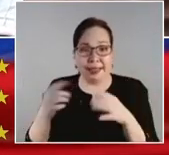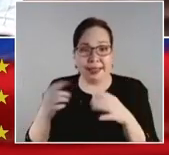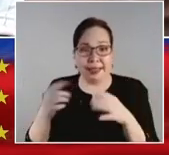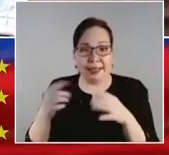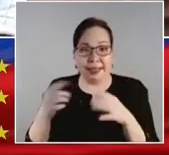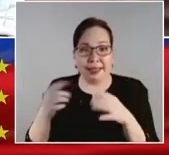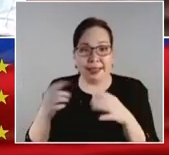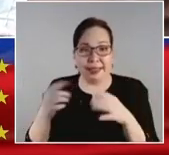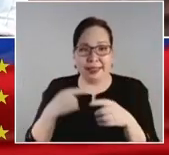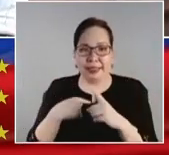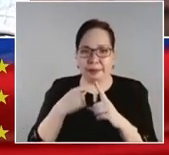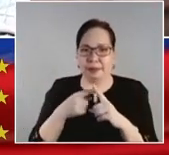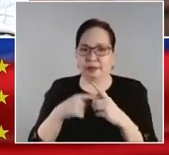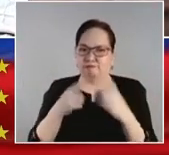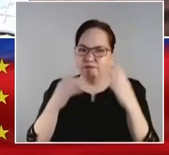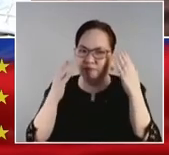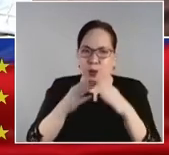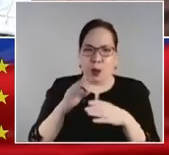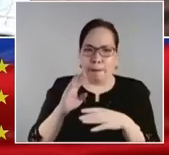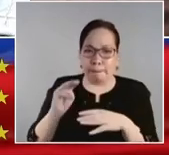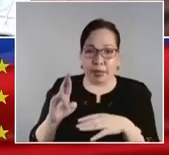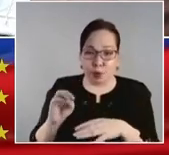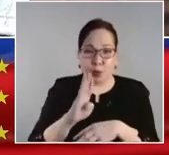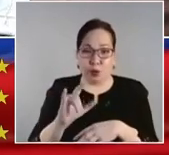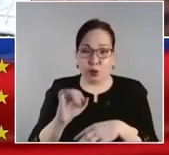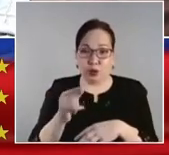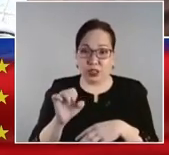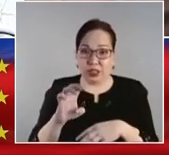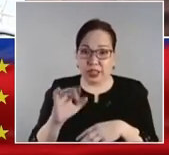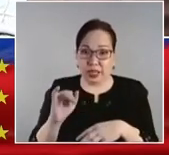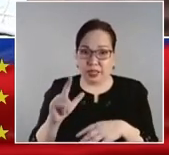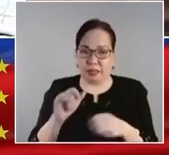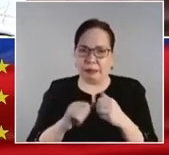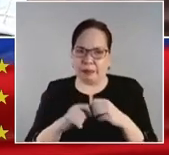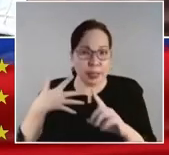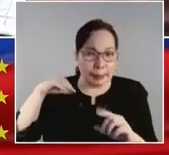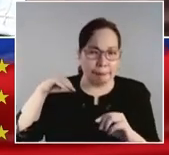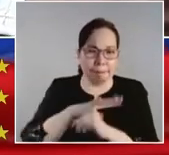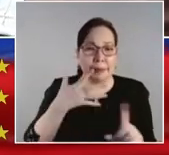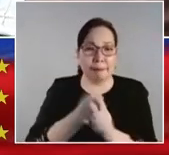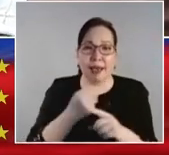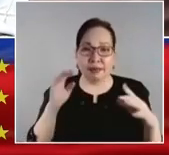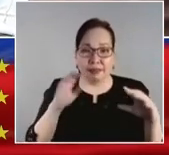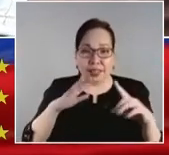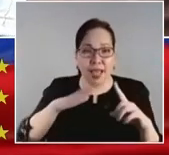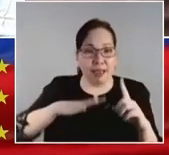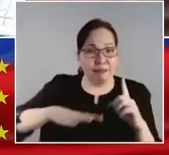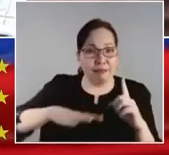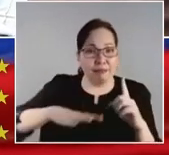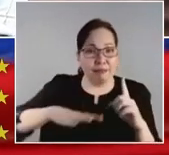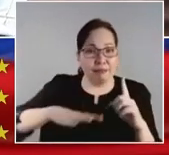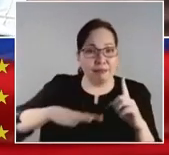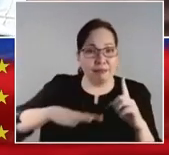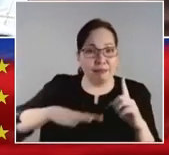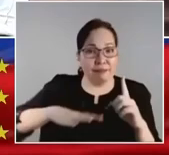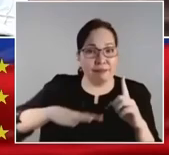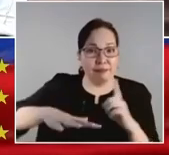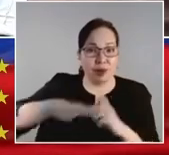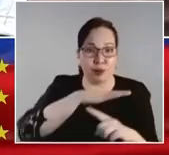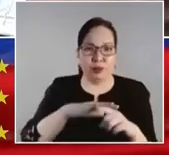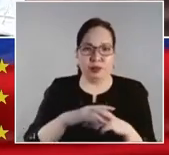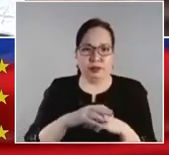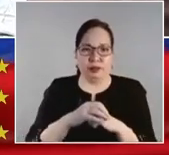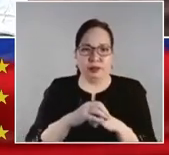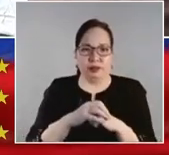will be facing now and in the future. Now, with regards to pandemic management. This will not be the last pandemic. Yeah. With regards to pandemic, to